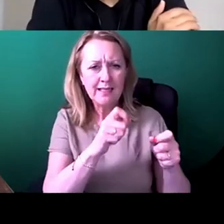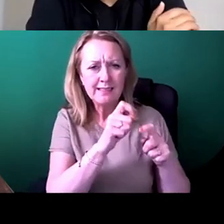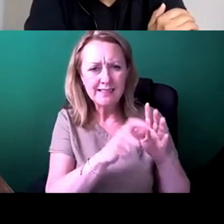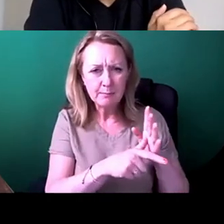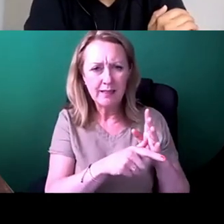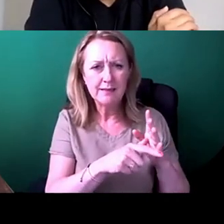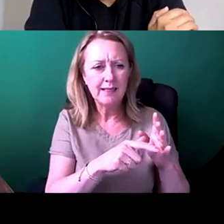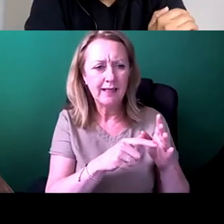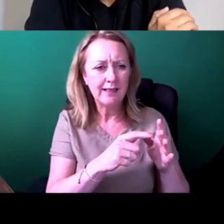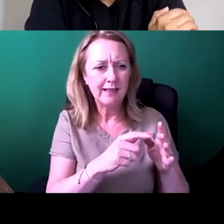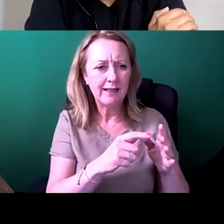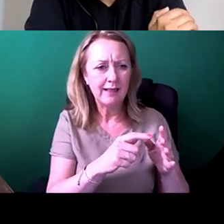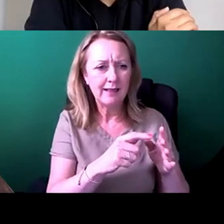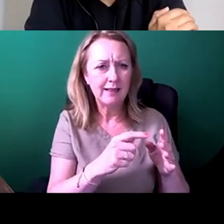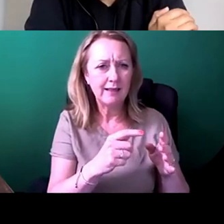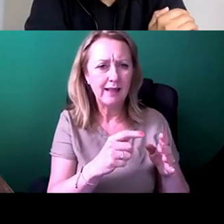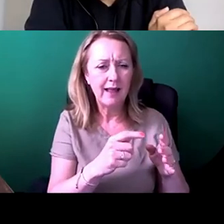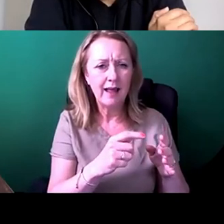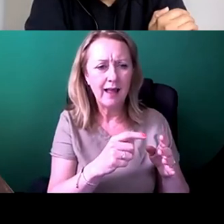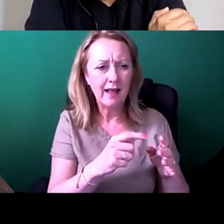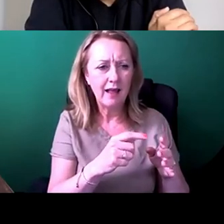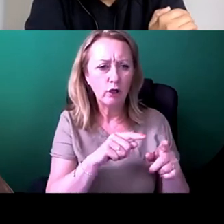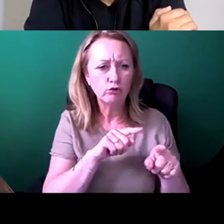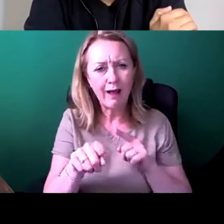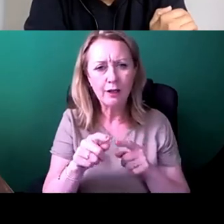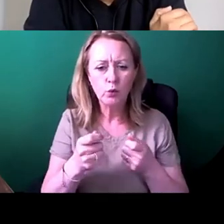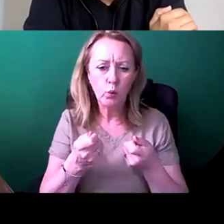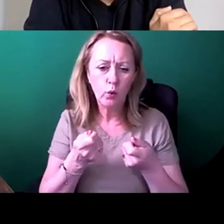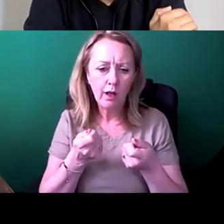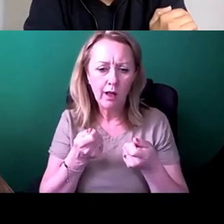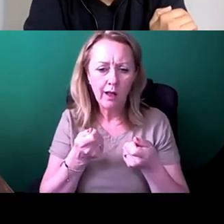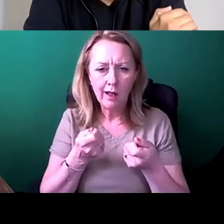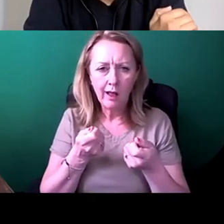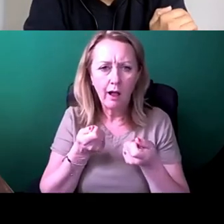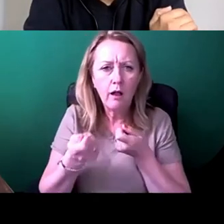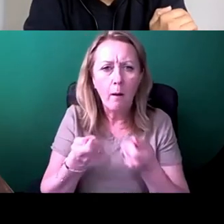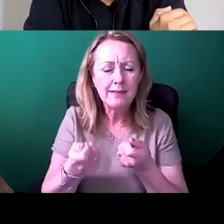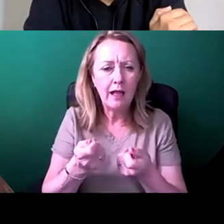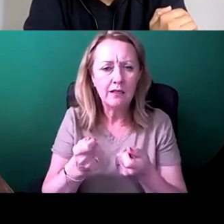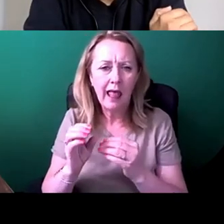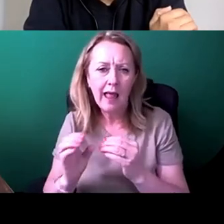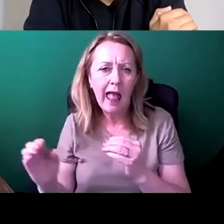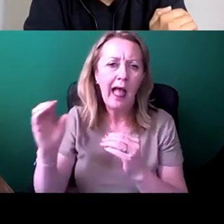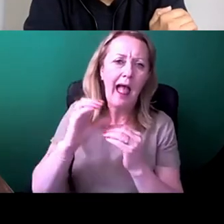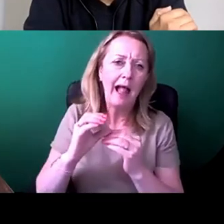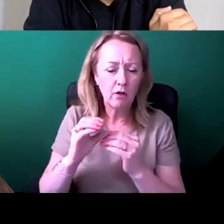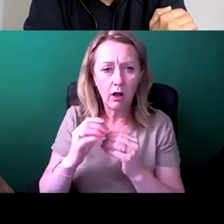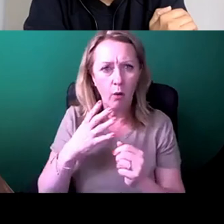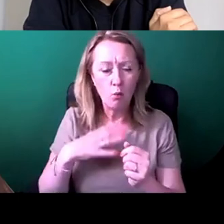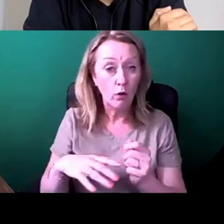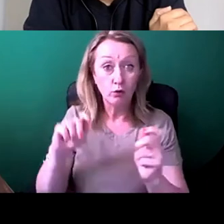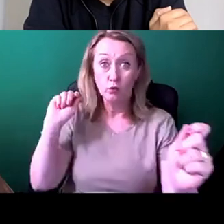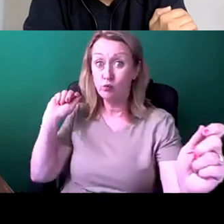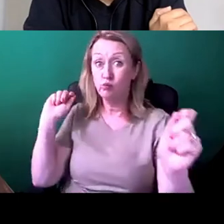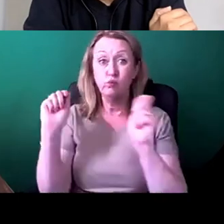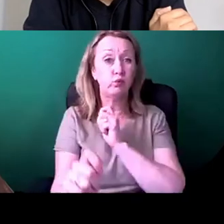into organisations as some kind of accommodation and add-on, and instead aim for that transformation of an